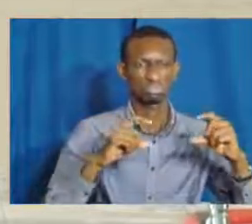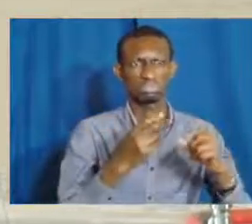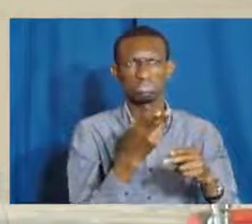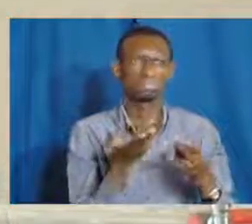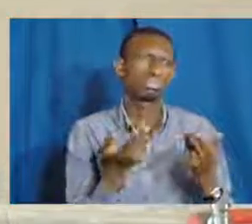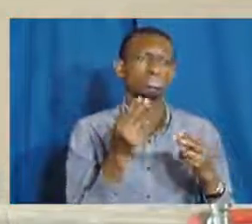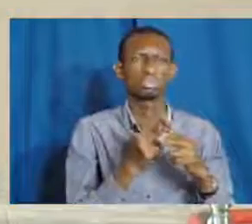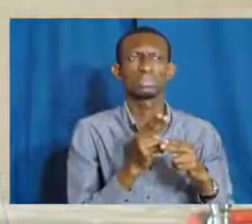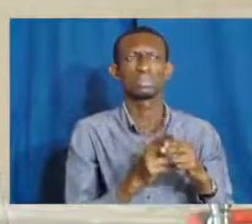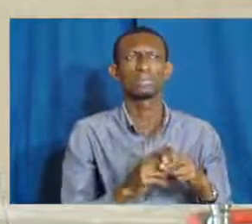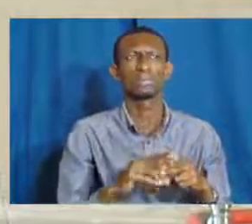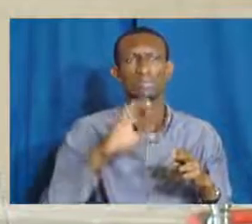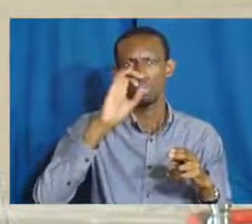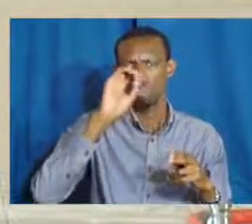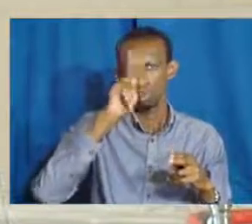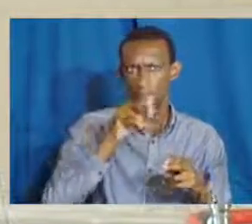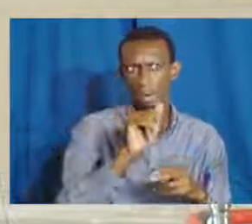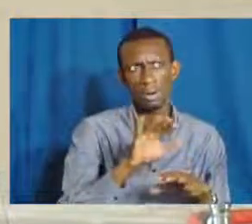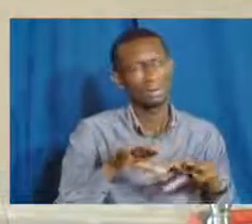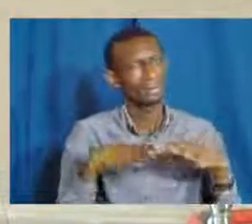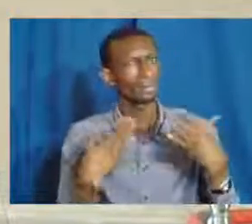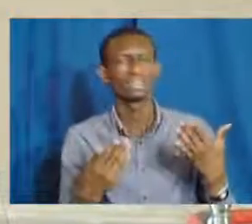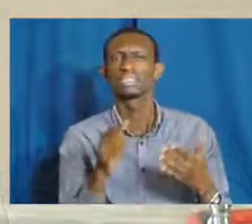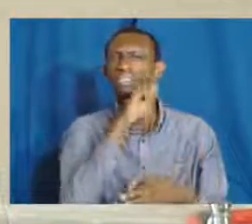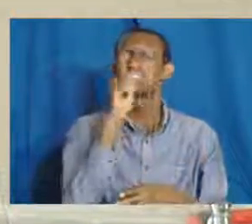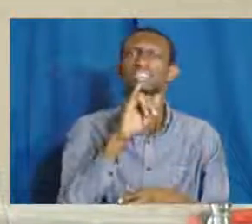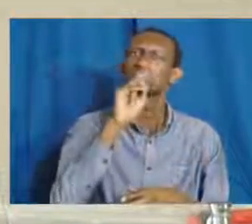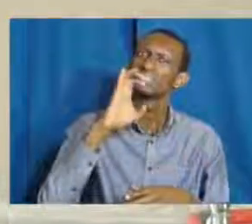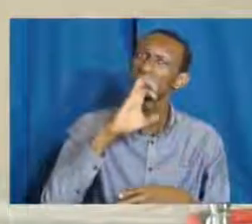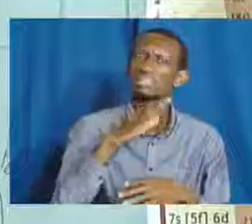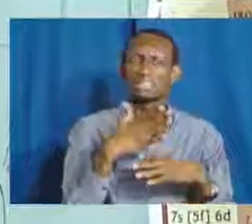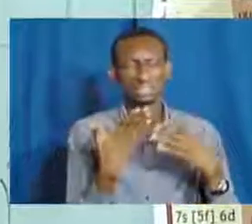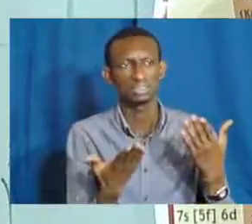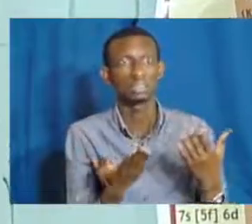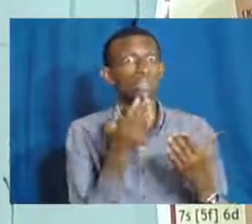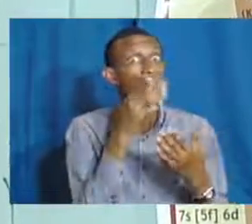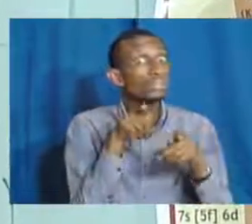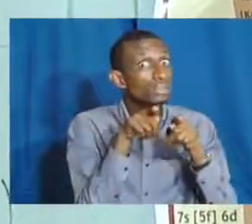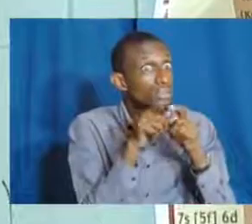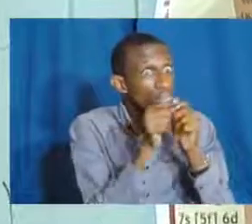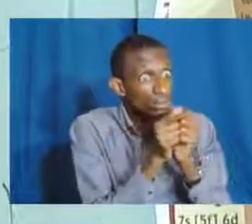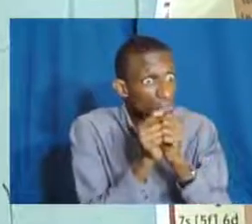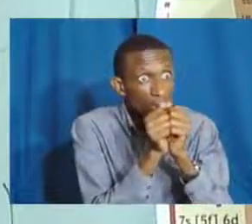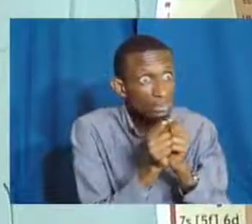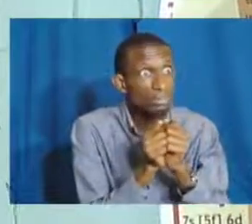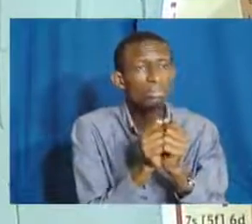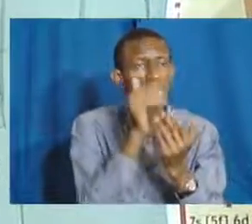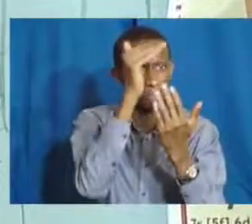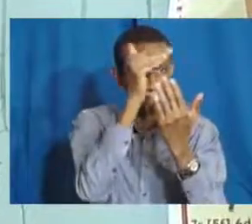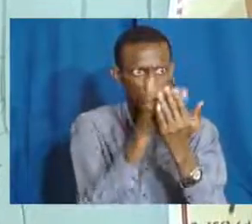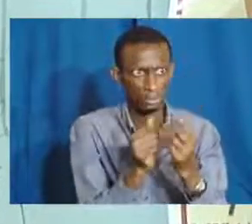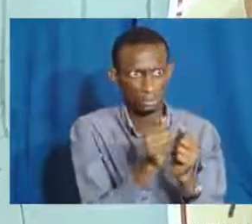zinc. Zinc was in the same group here, these are groups, was in the same group with calcium. They had